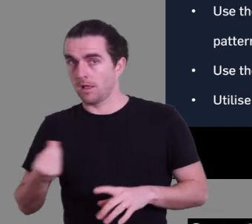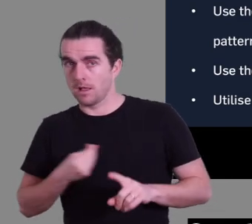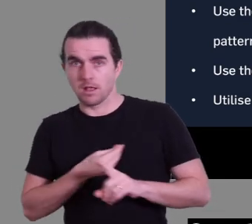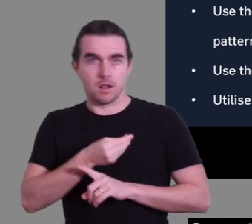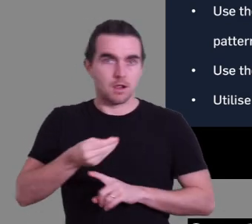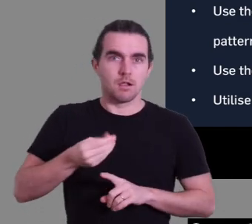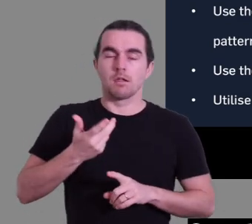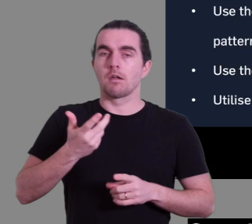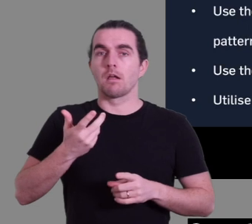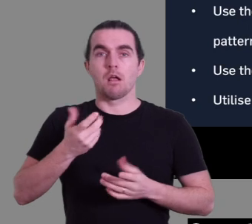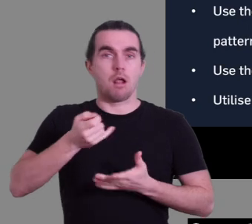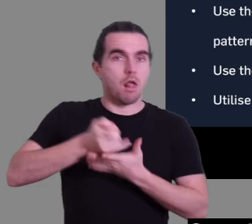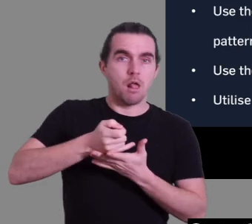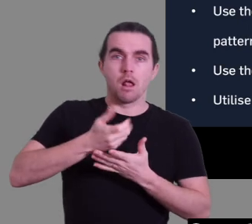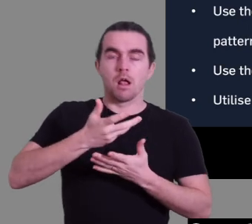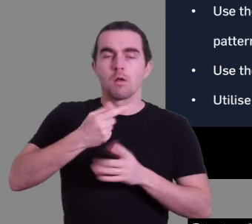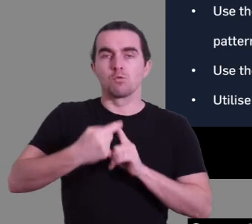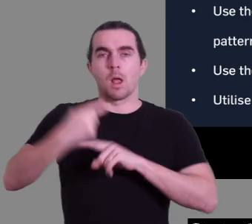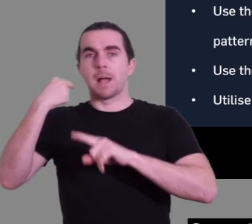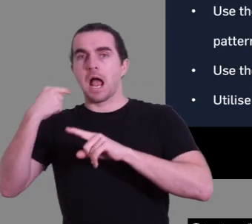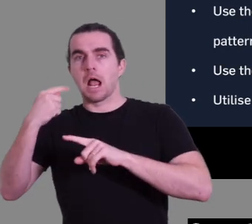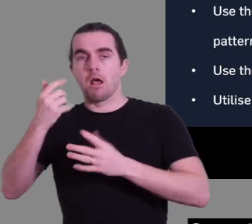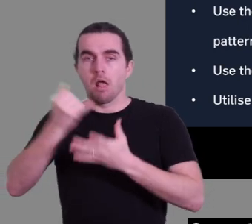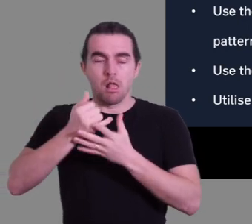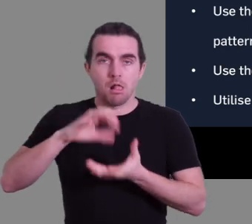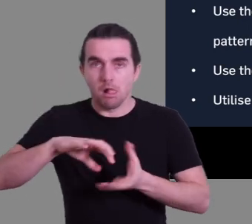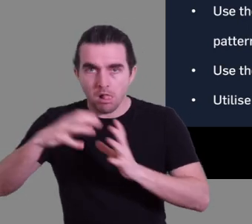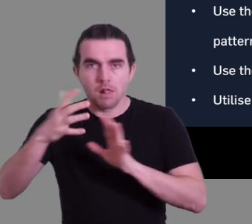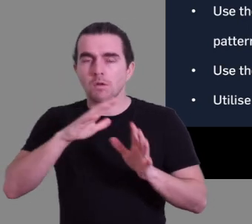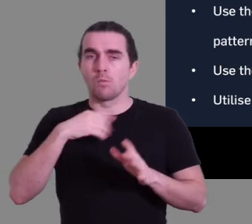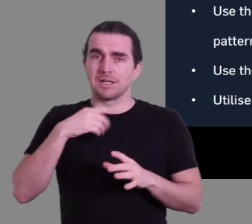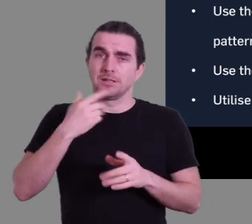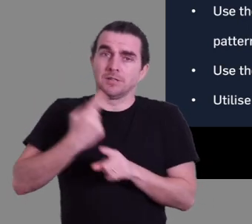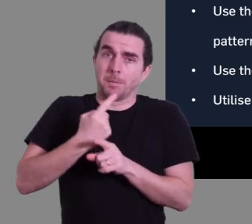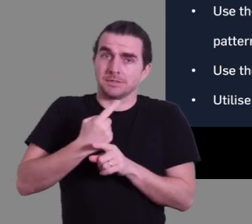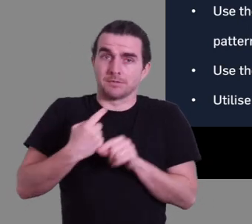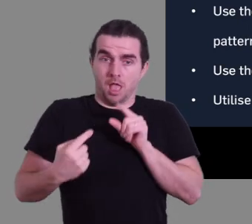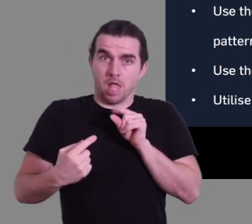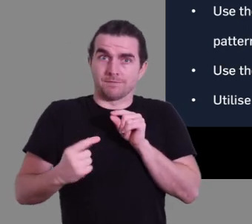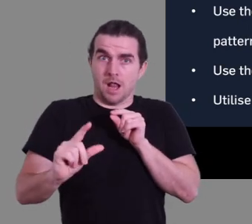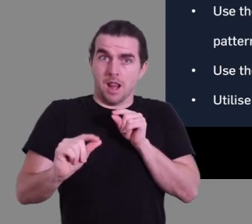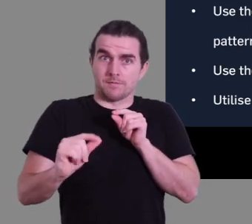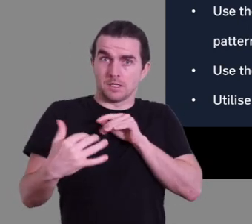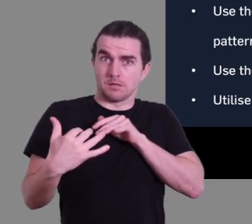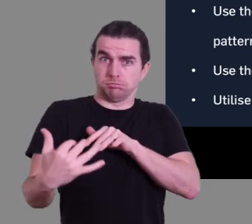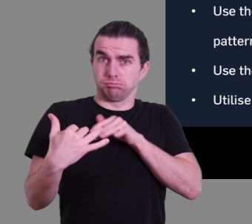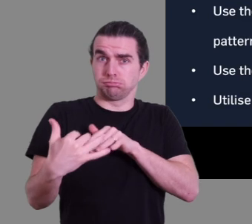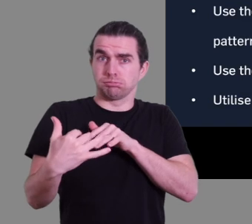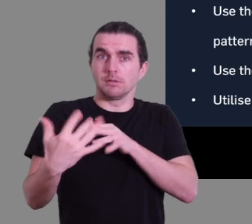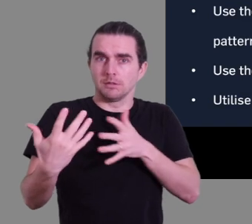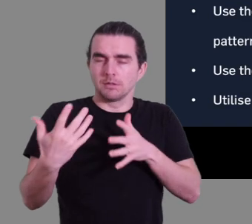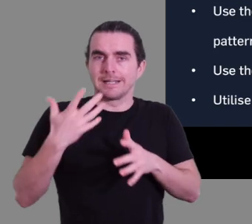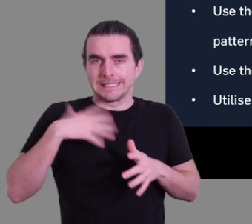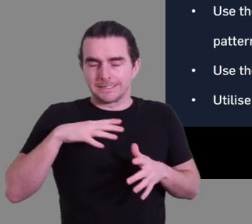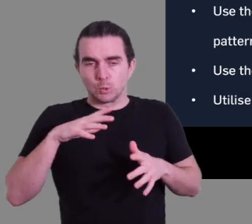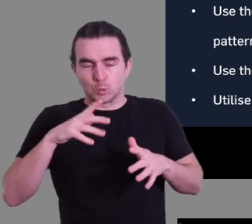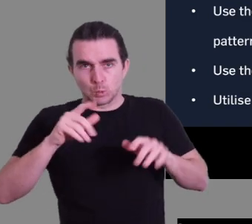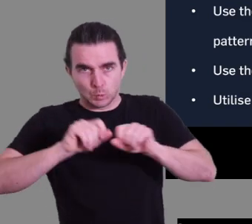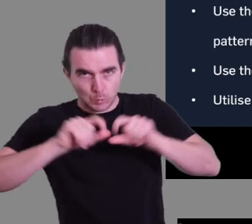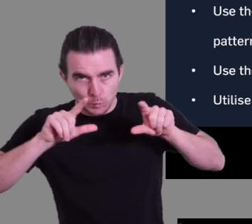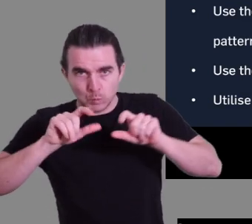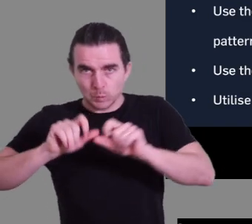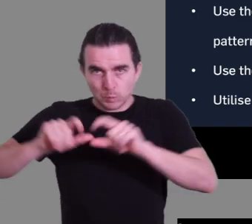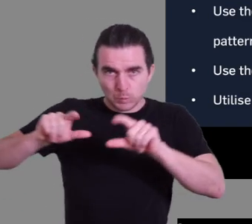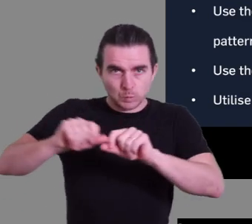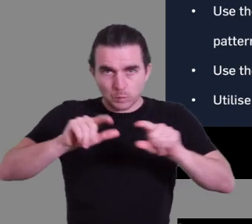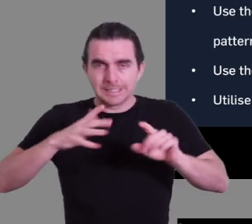order here. We need to go back and spiral down. We've been doing 11v11 tactics, but actually he needs to zoom in here because